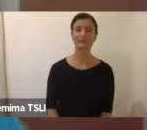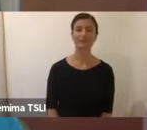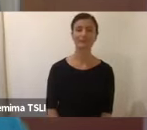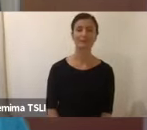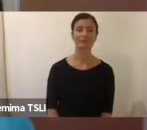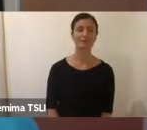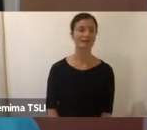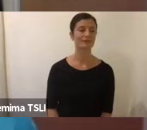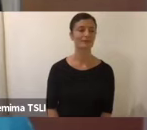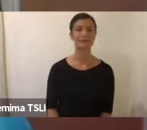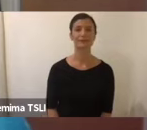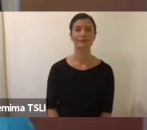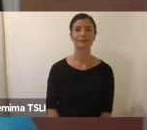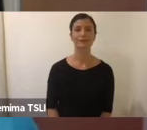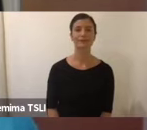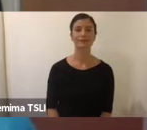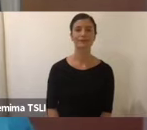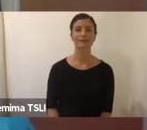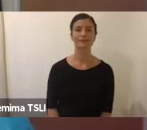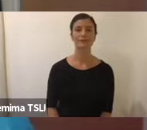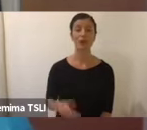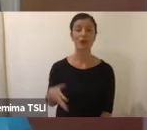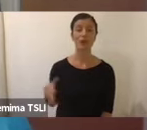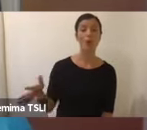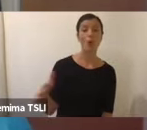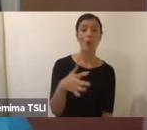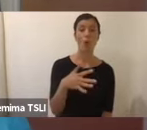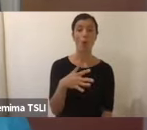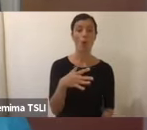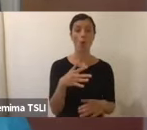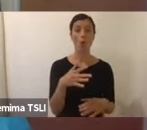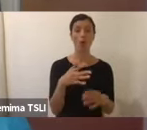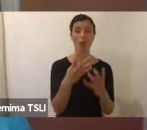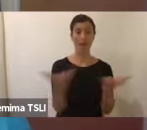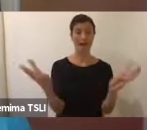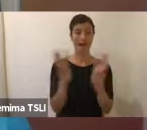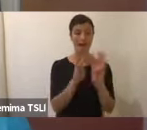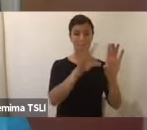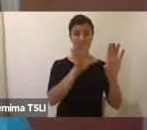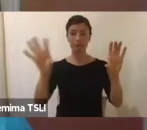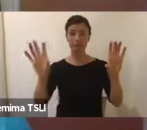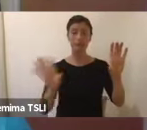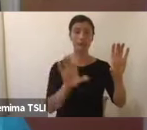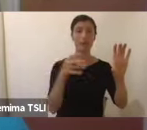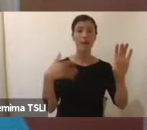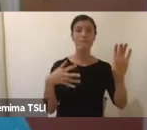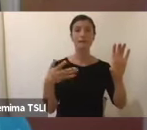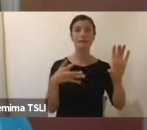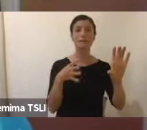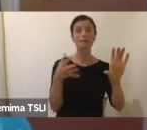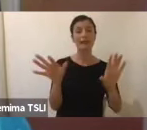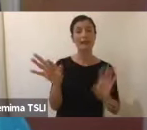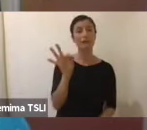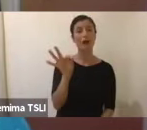speak for five minutes and we are going to begin with Maitri Sara Maitri Sara worked in